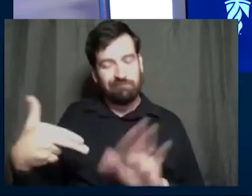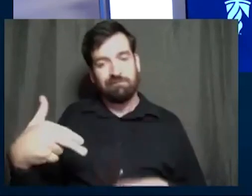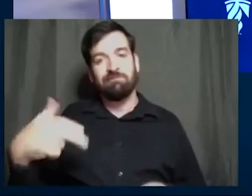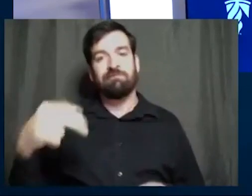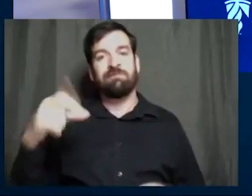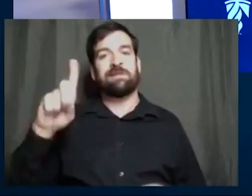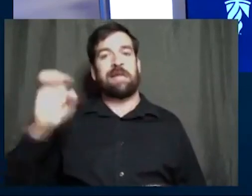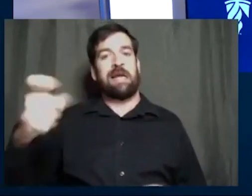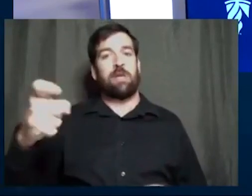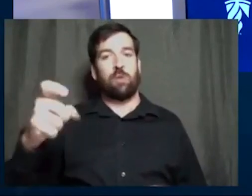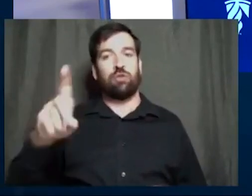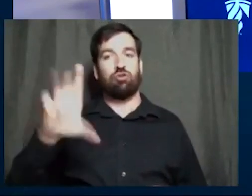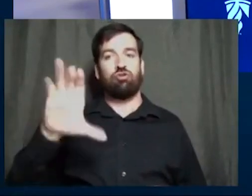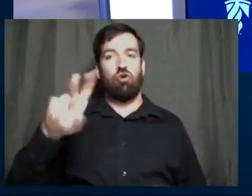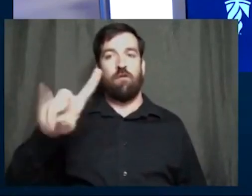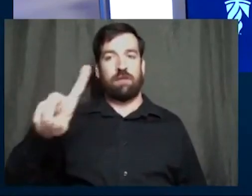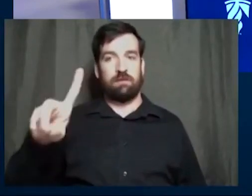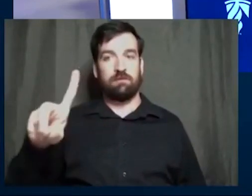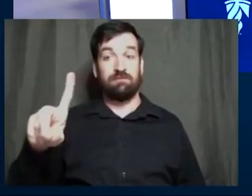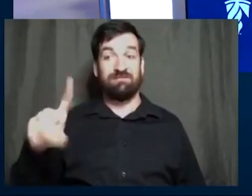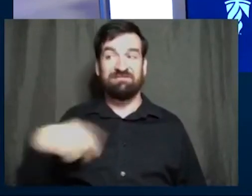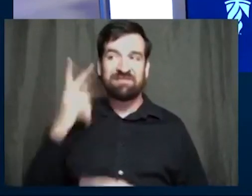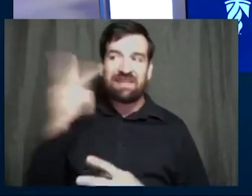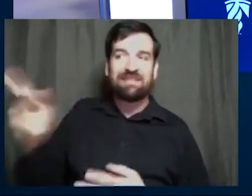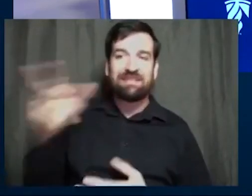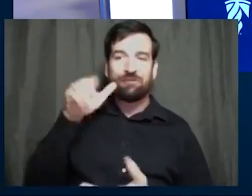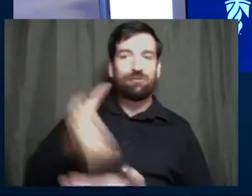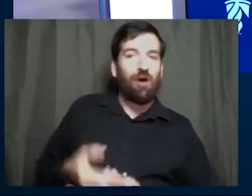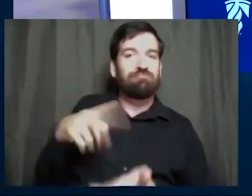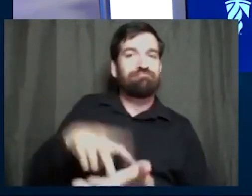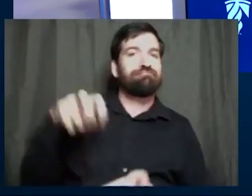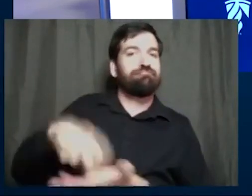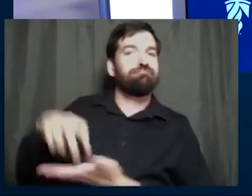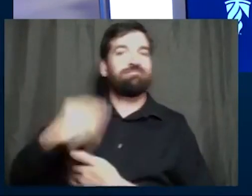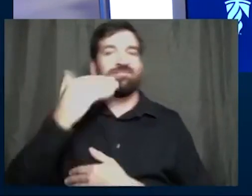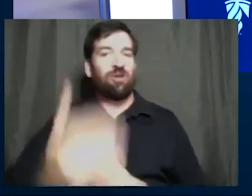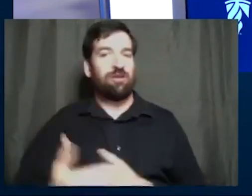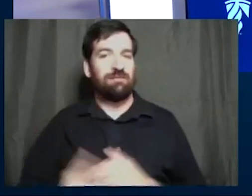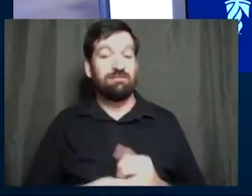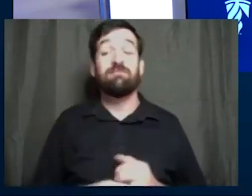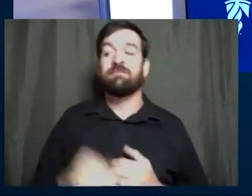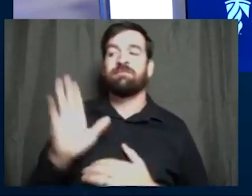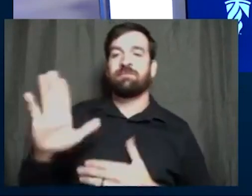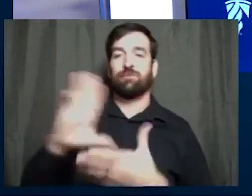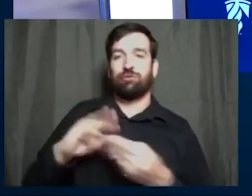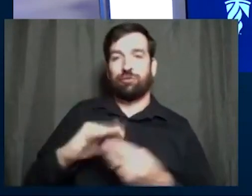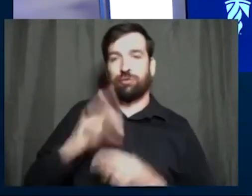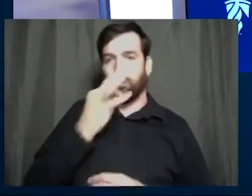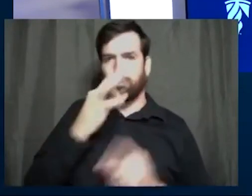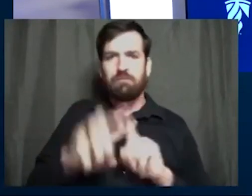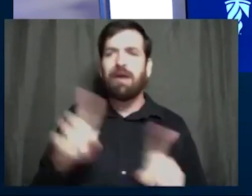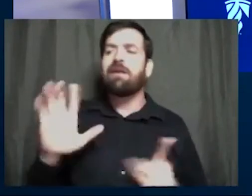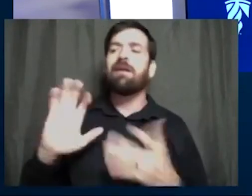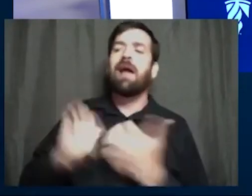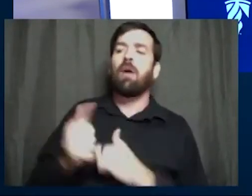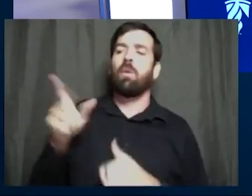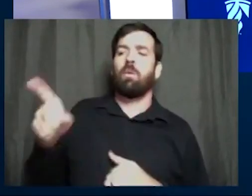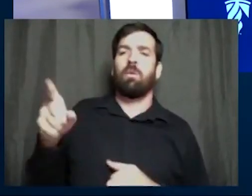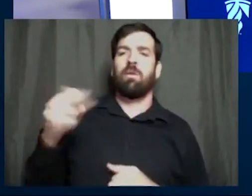around behind you there, so that's good news. Jenna, we're going to get to your story here in just a moment, but how is Hazel feeling this morning?